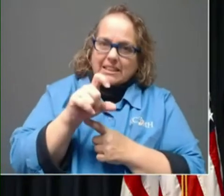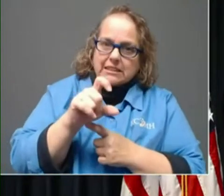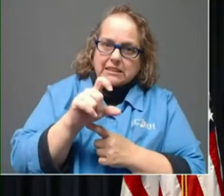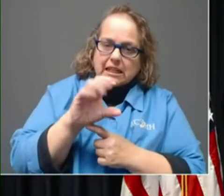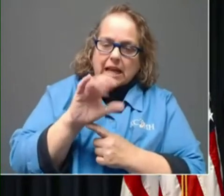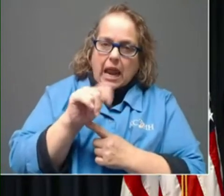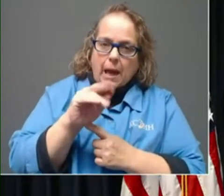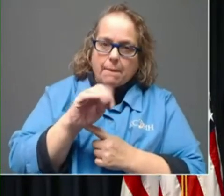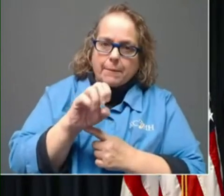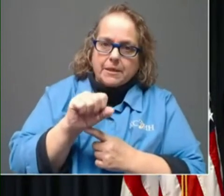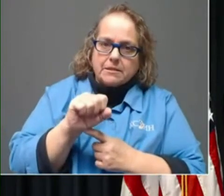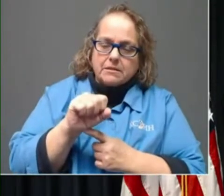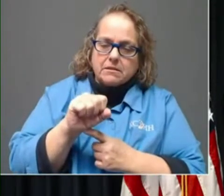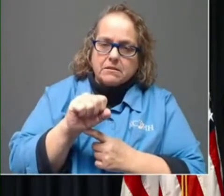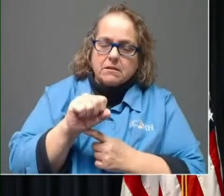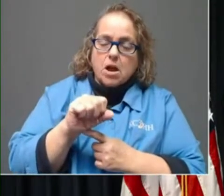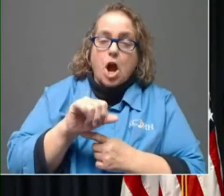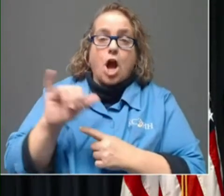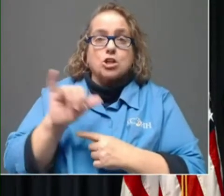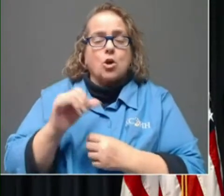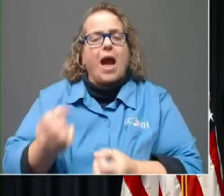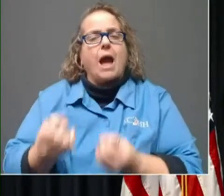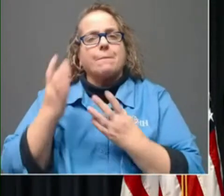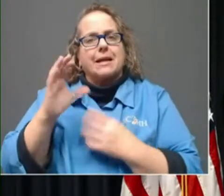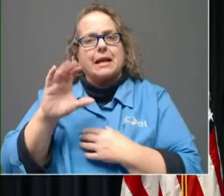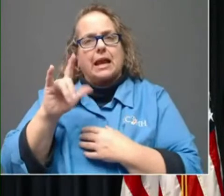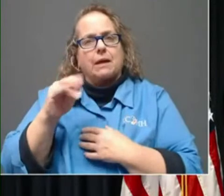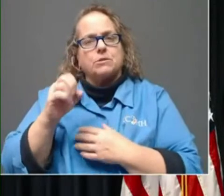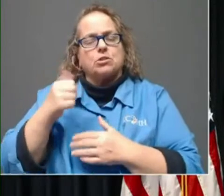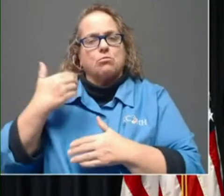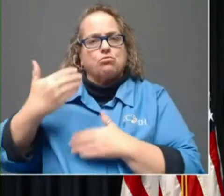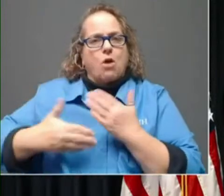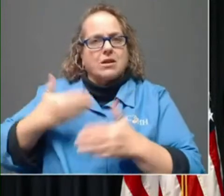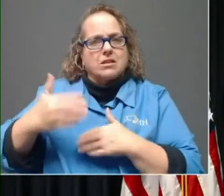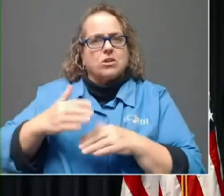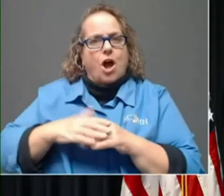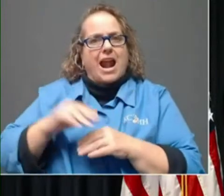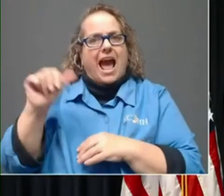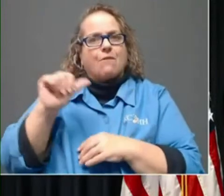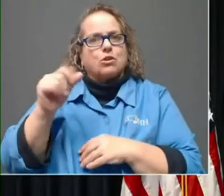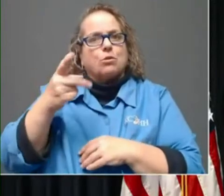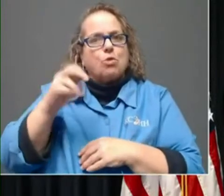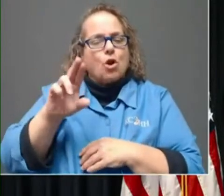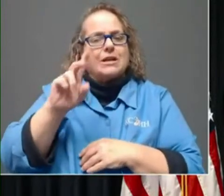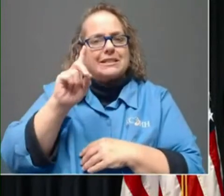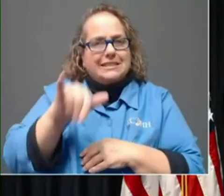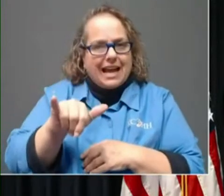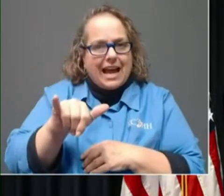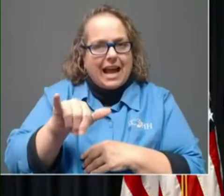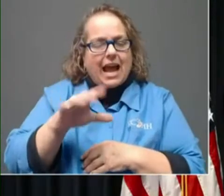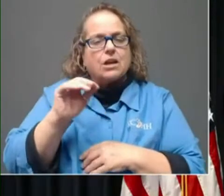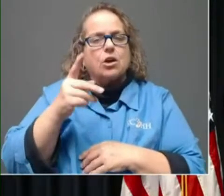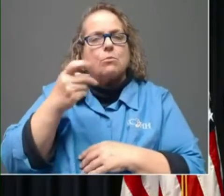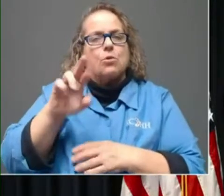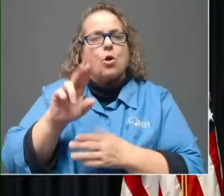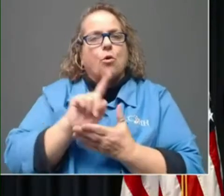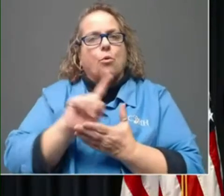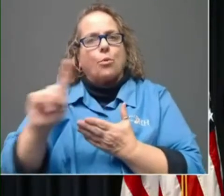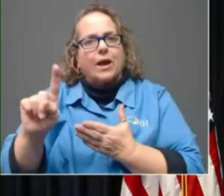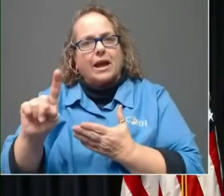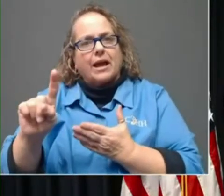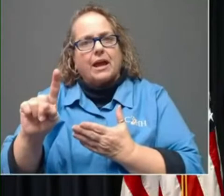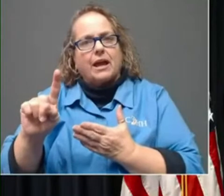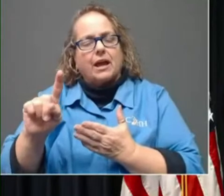that, how many claims have been processed on average per day and per week? And with the